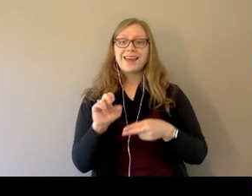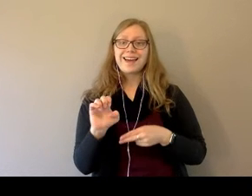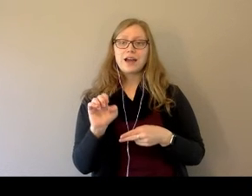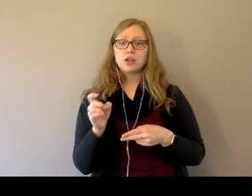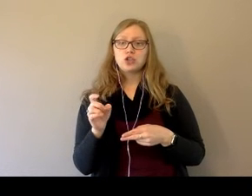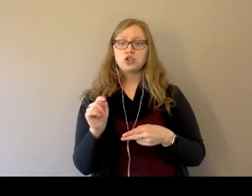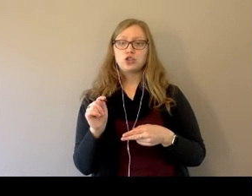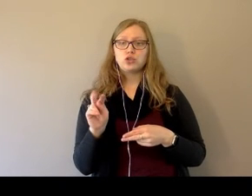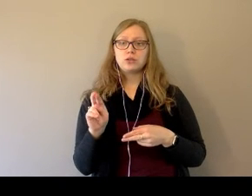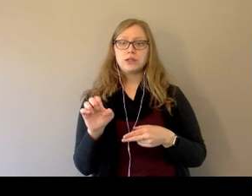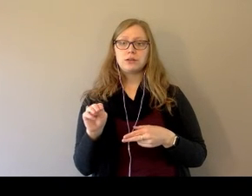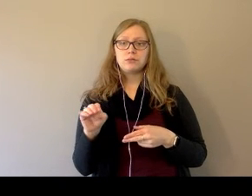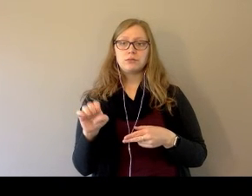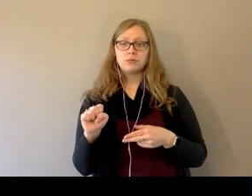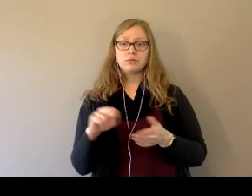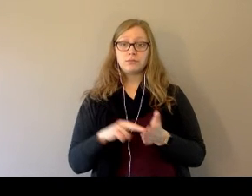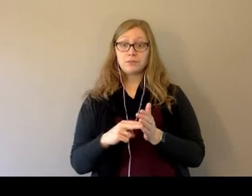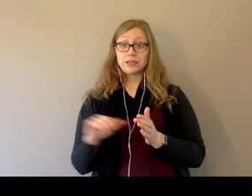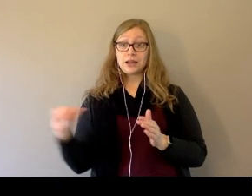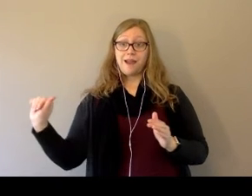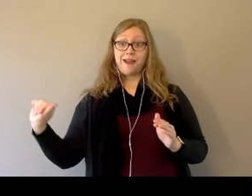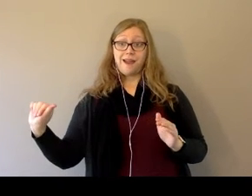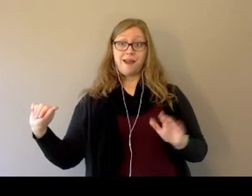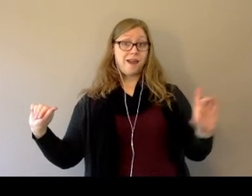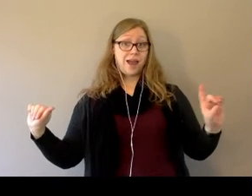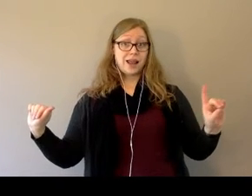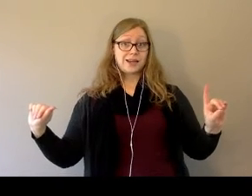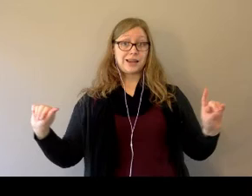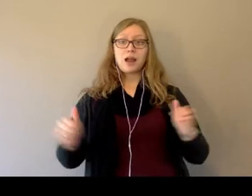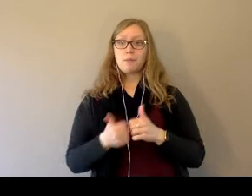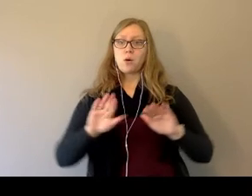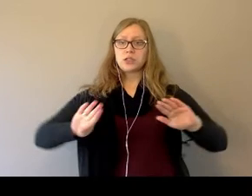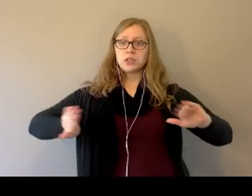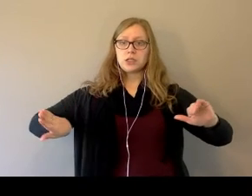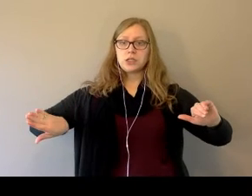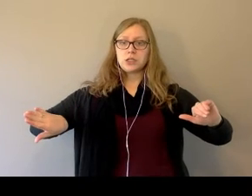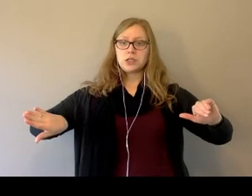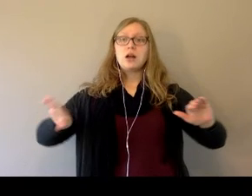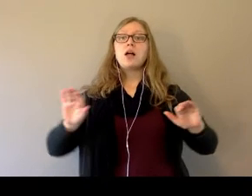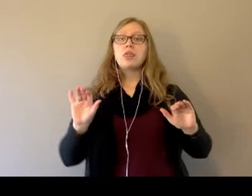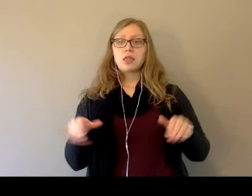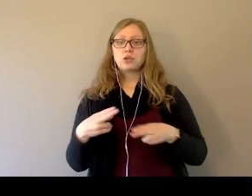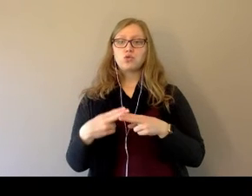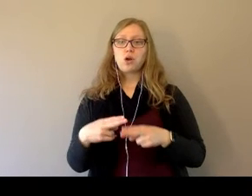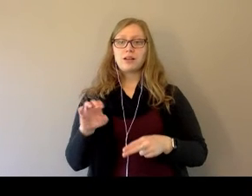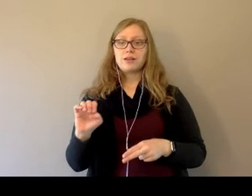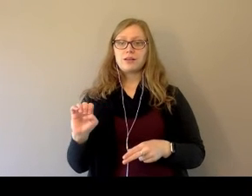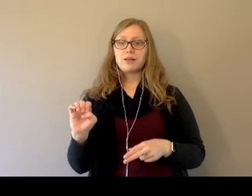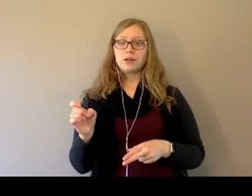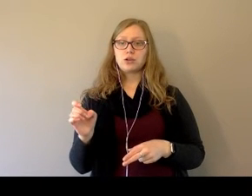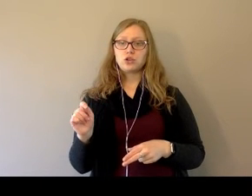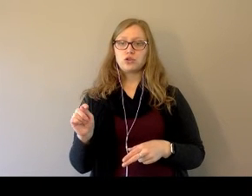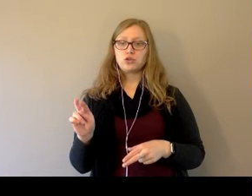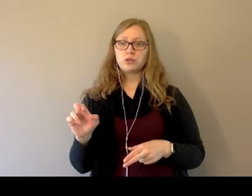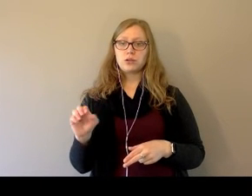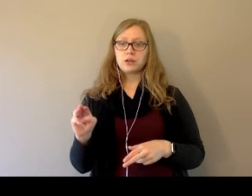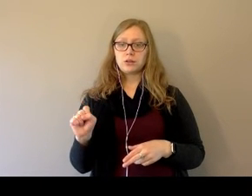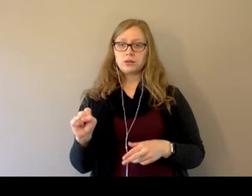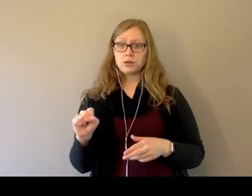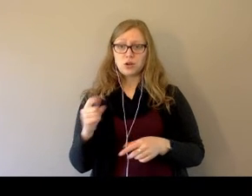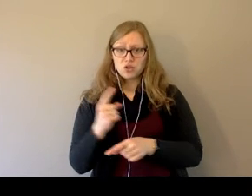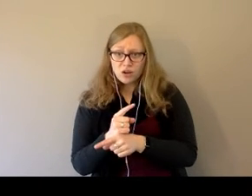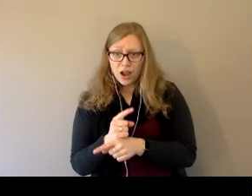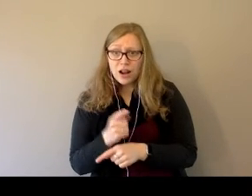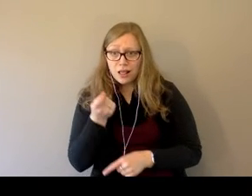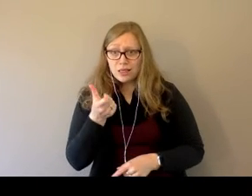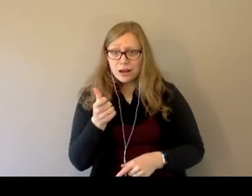are farthest apart. That kind of goes with the meaning of extreme, something that's way out there. And so A and D are the two